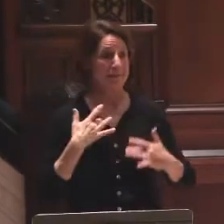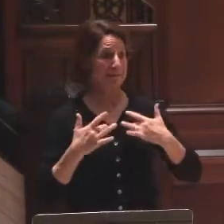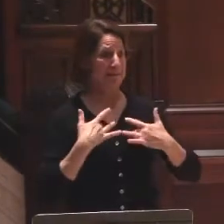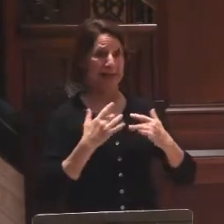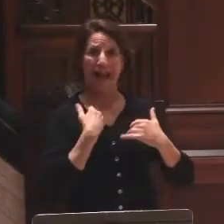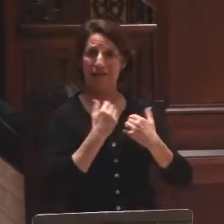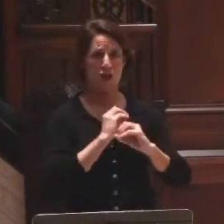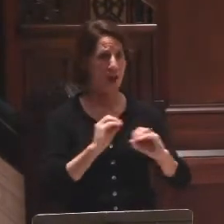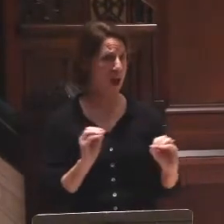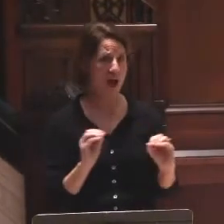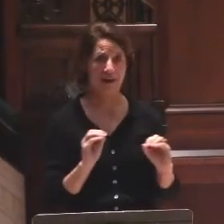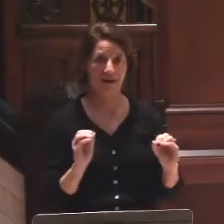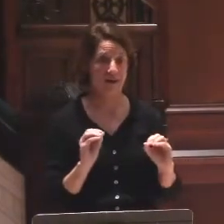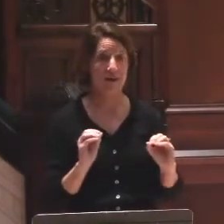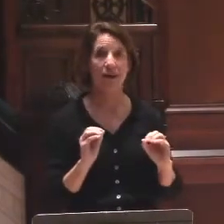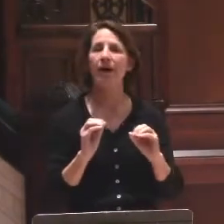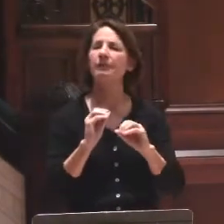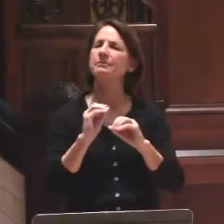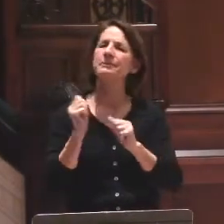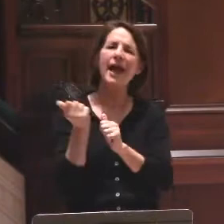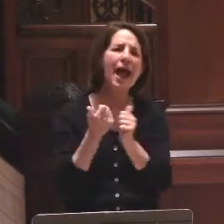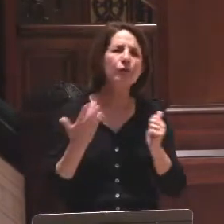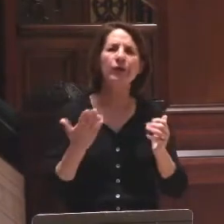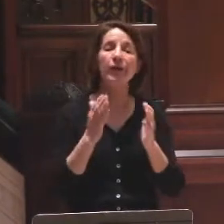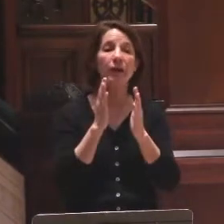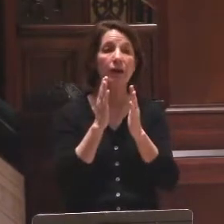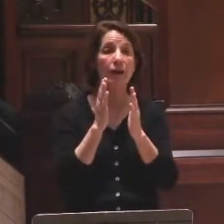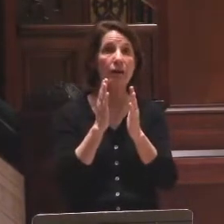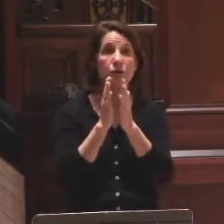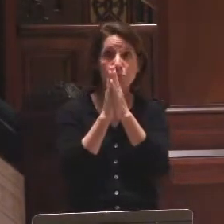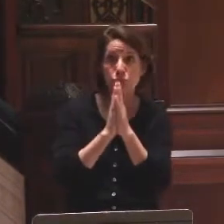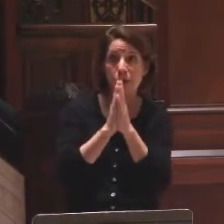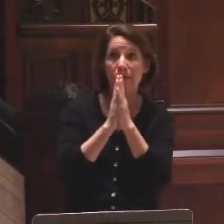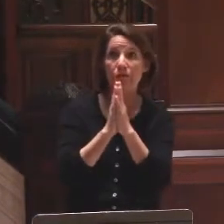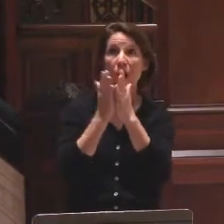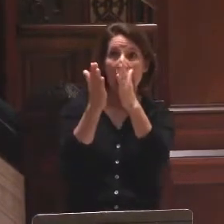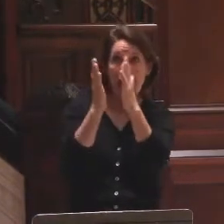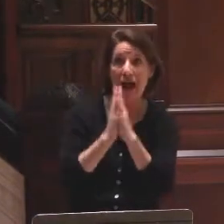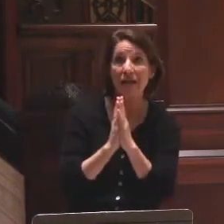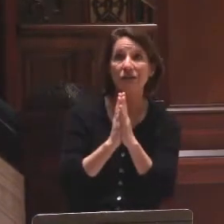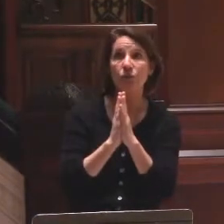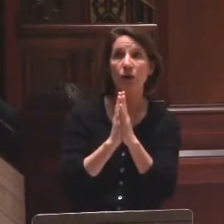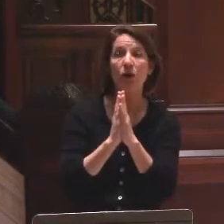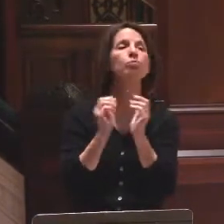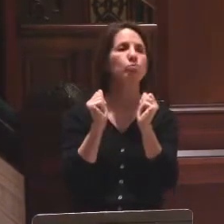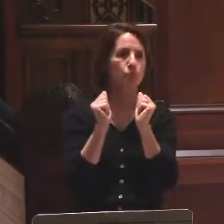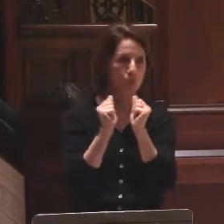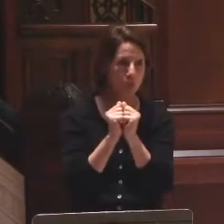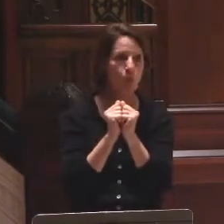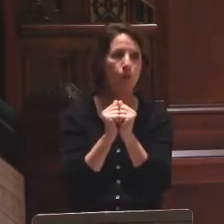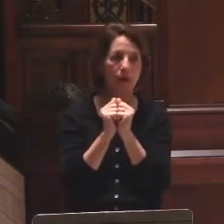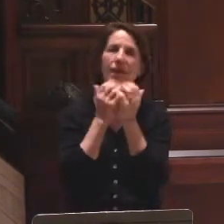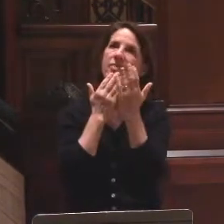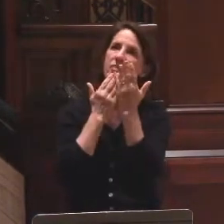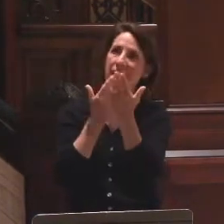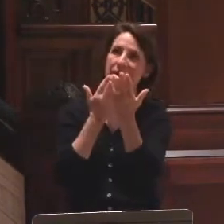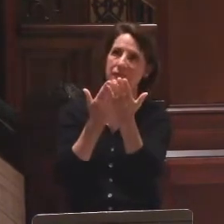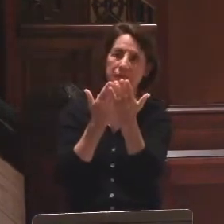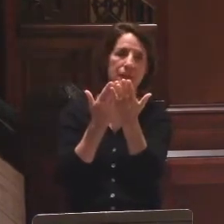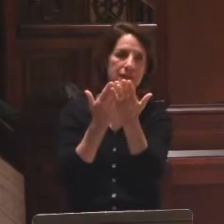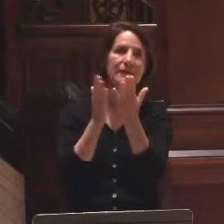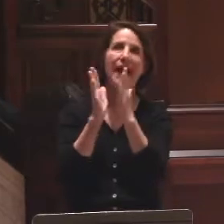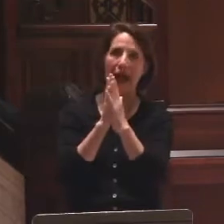all, but in everything, by prayer and petition, with thanksgiving, make your requests